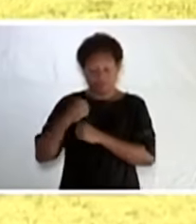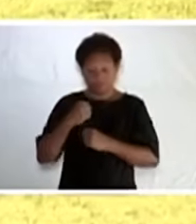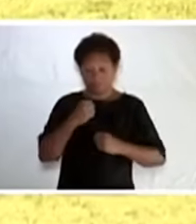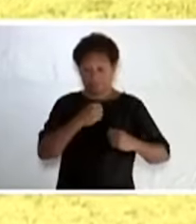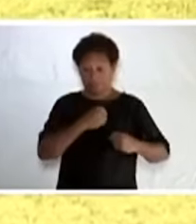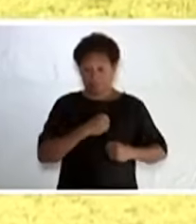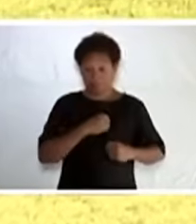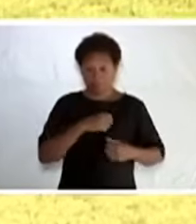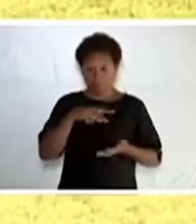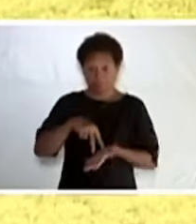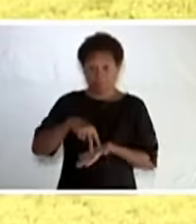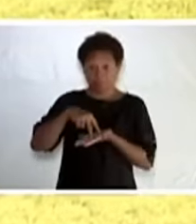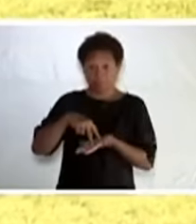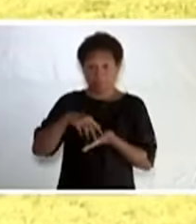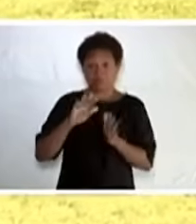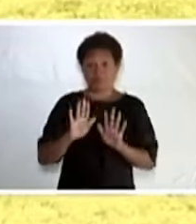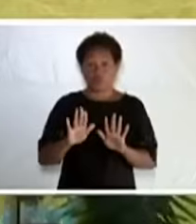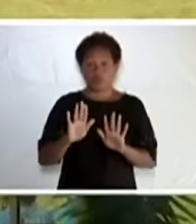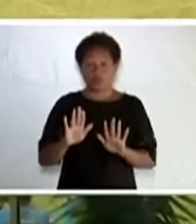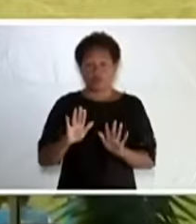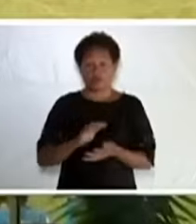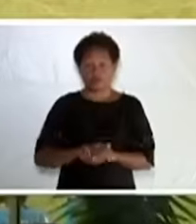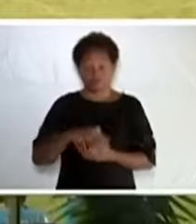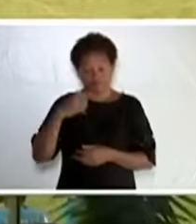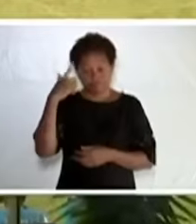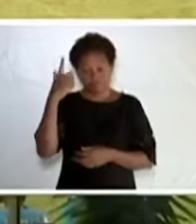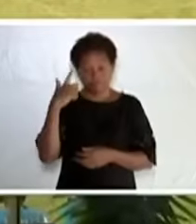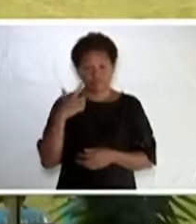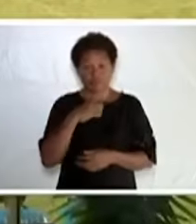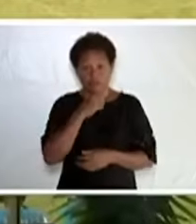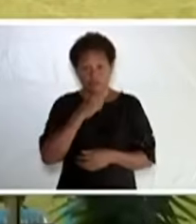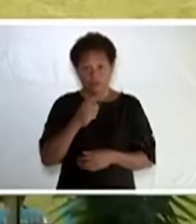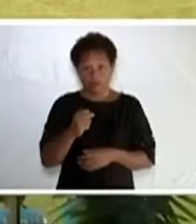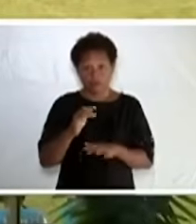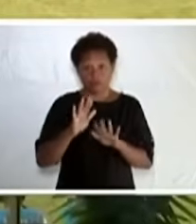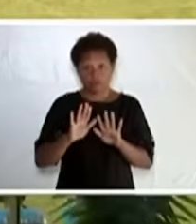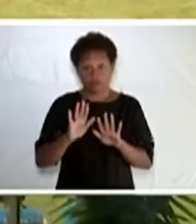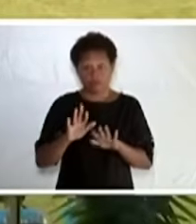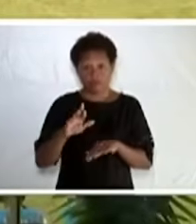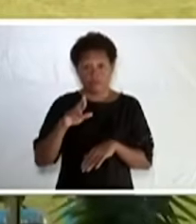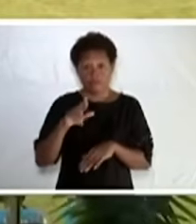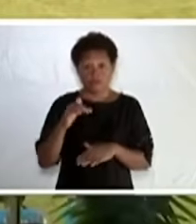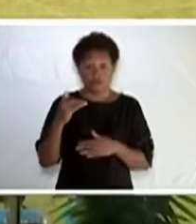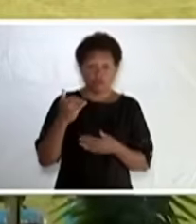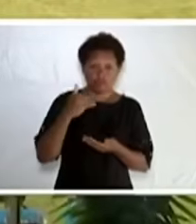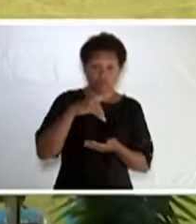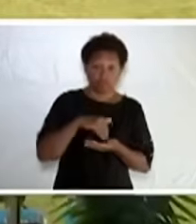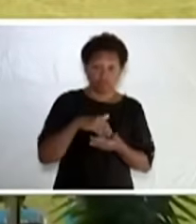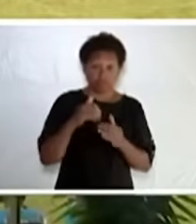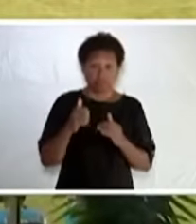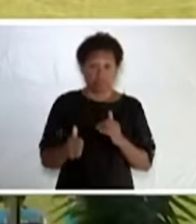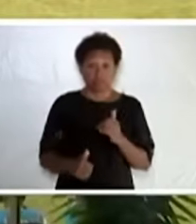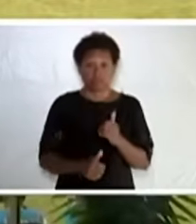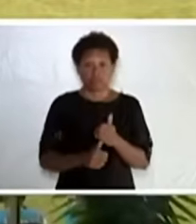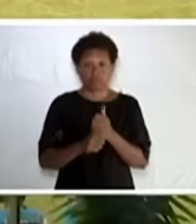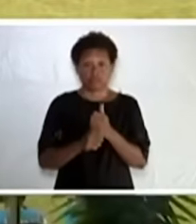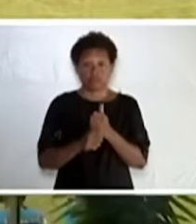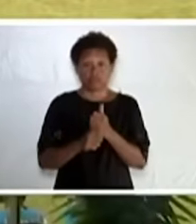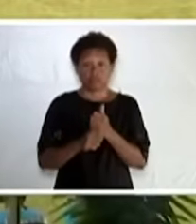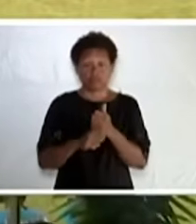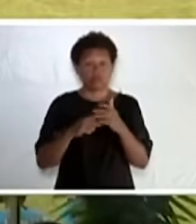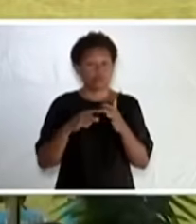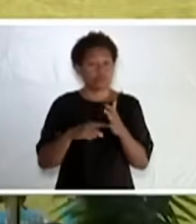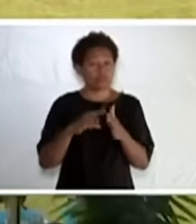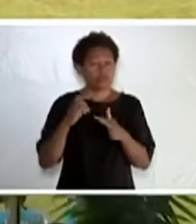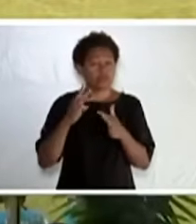valu ena ngonongo. Ladies and gentlemen, as we await the arrival of the